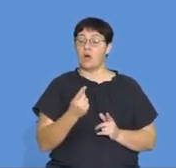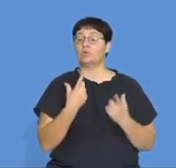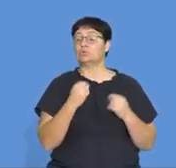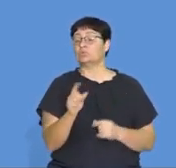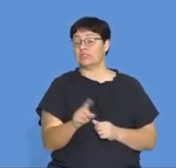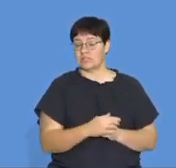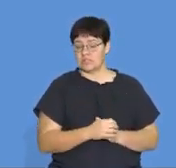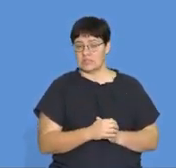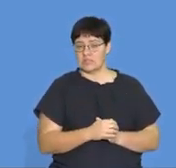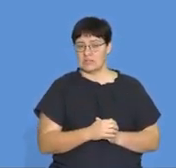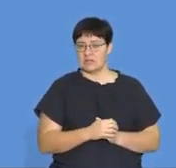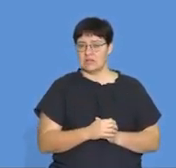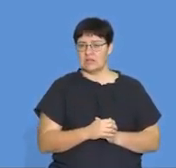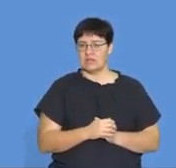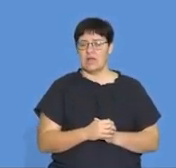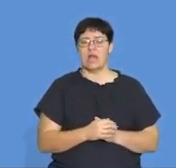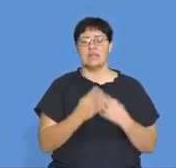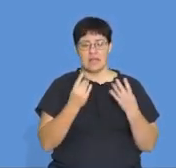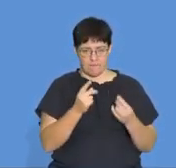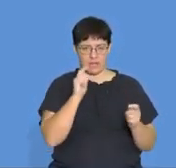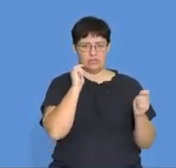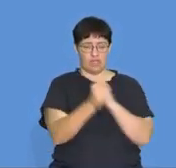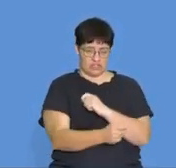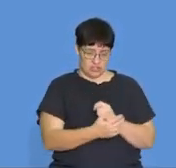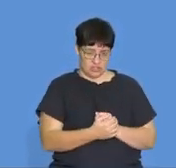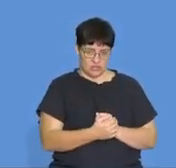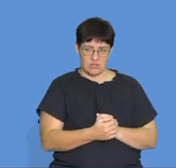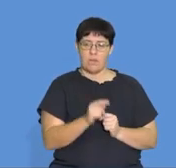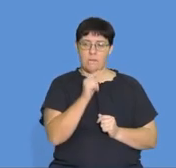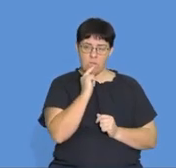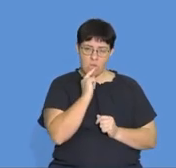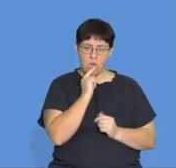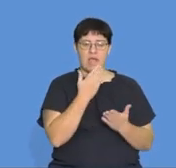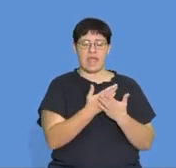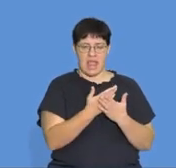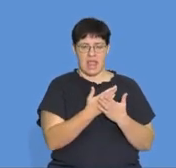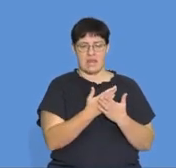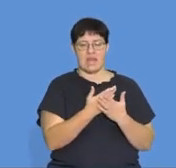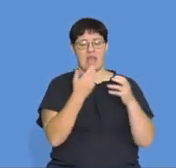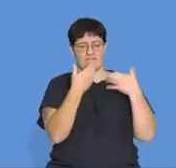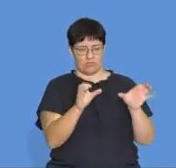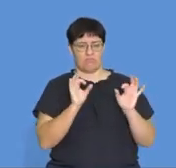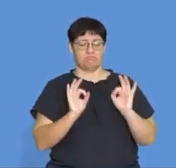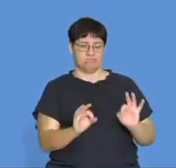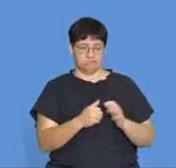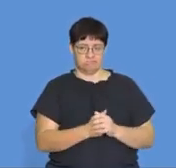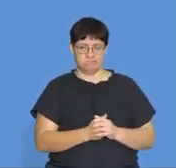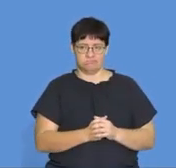quickly do here is to change a number for you so that this can be factorized properly. But